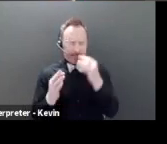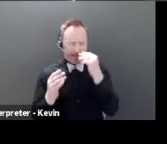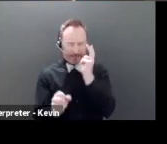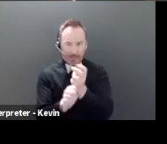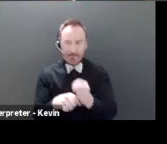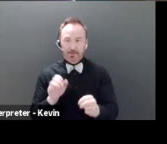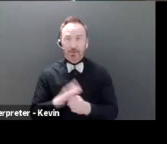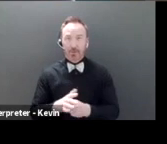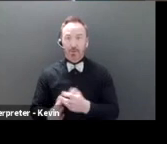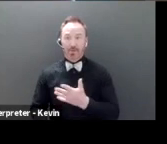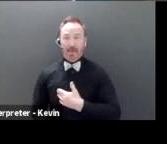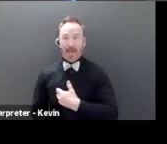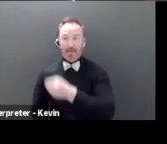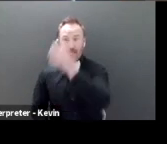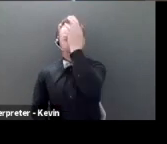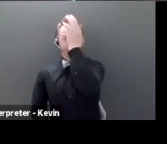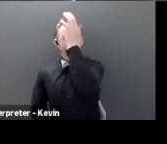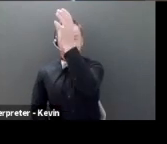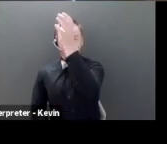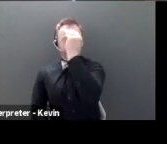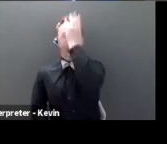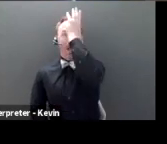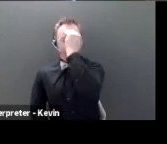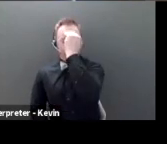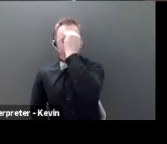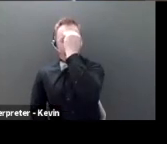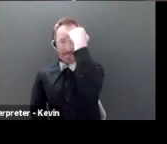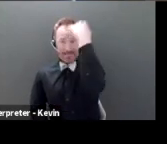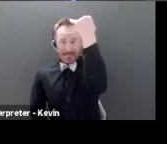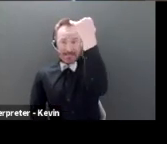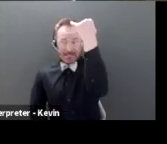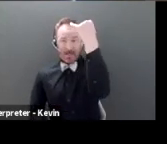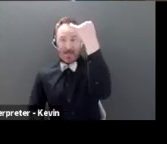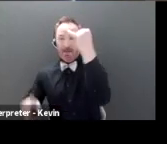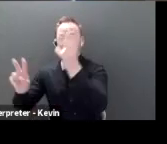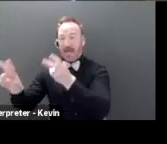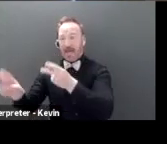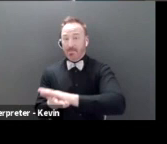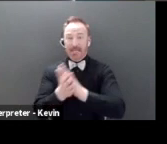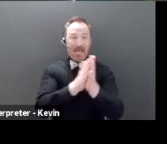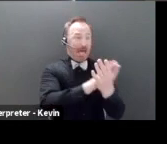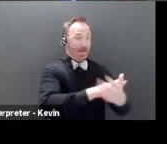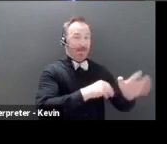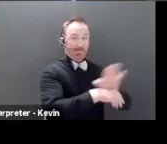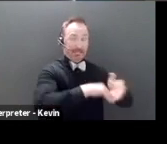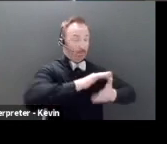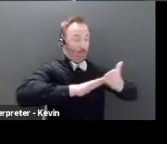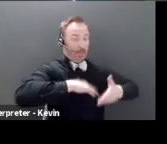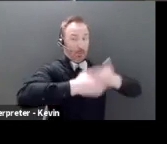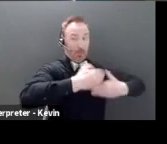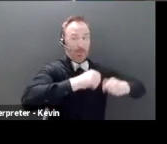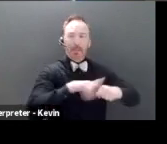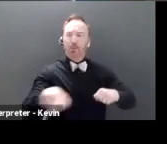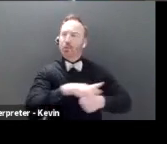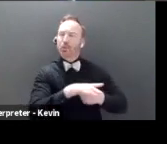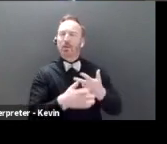have an idea to running a business. But as soon as you can get in the habit of paying yourself because your cash flow